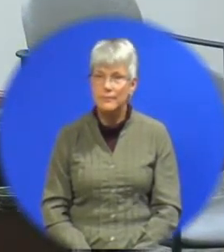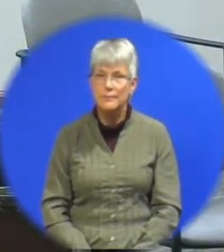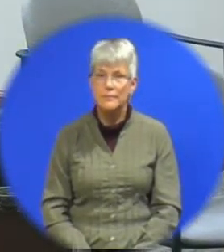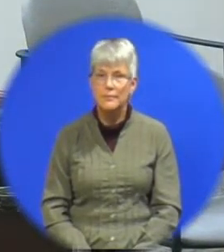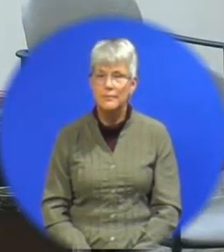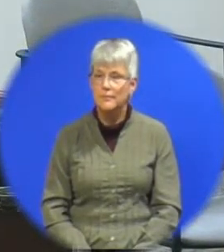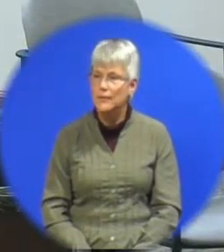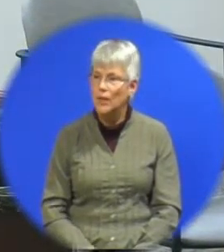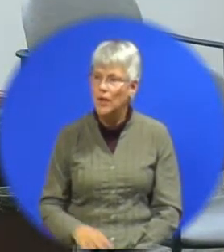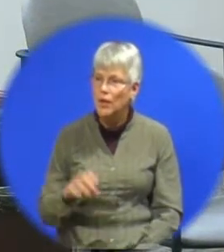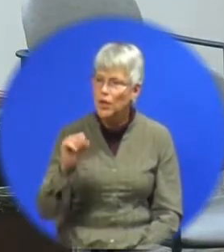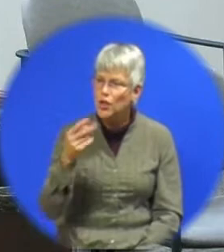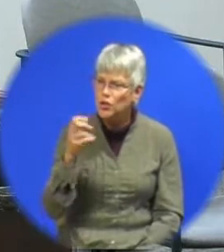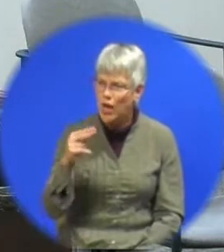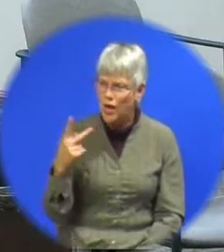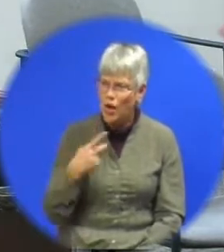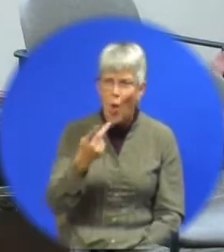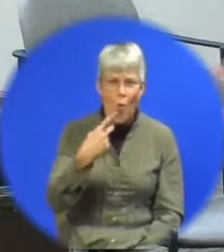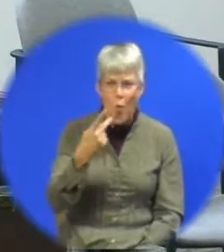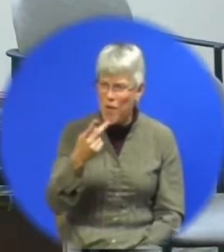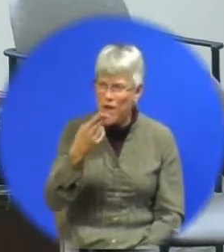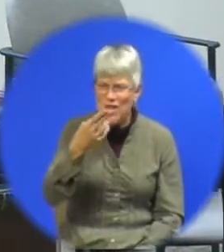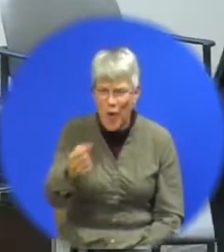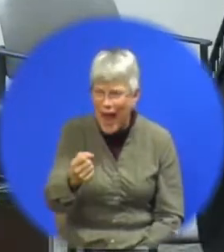Sharon, we were in high school together. How could you possibly?